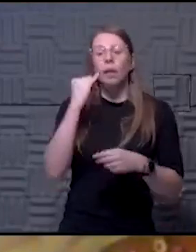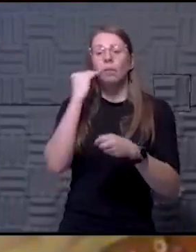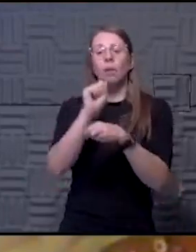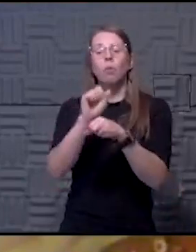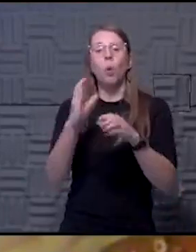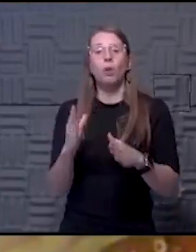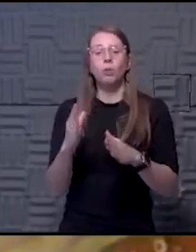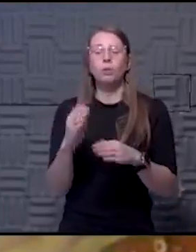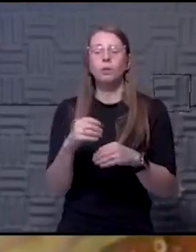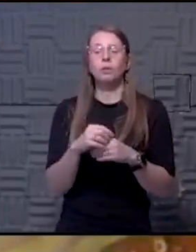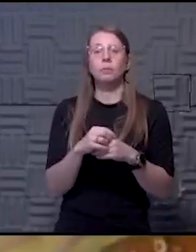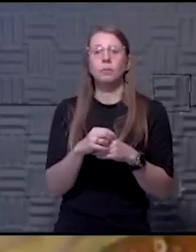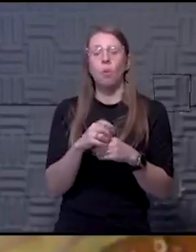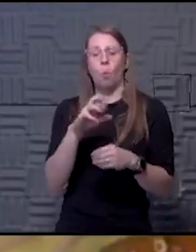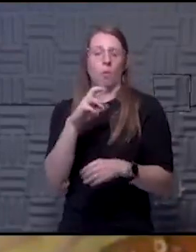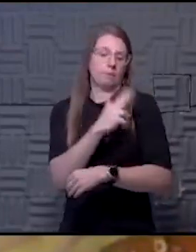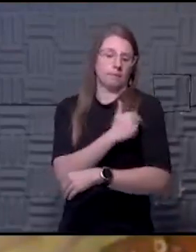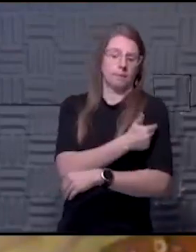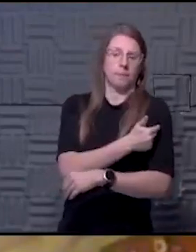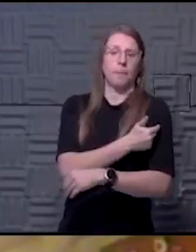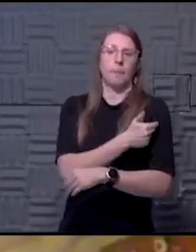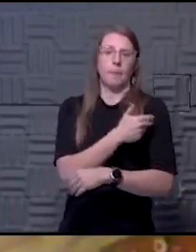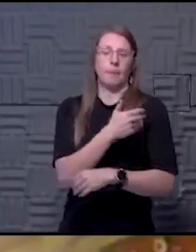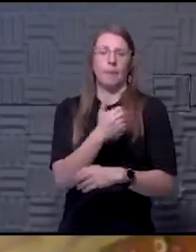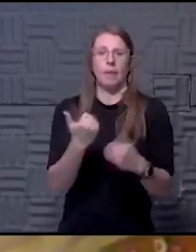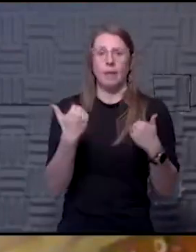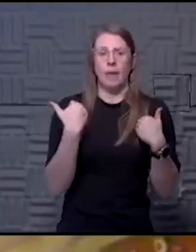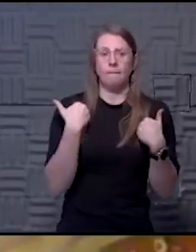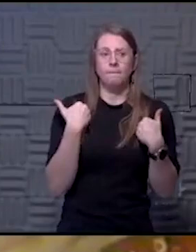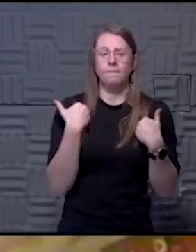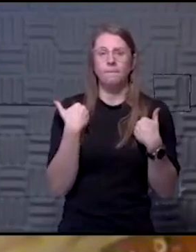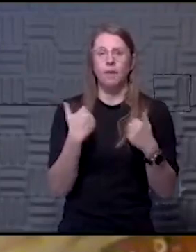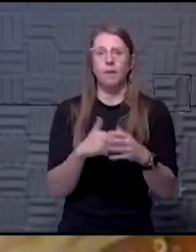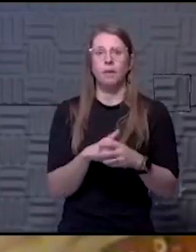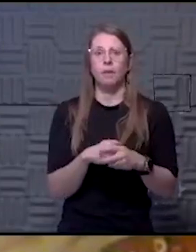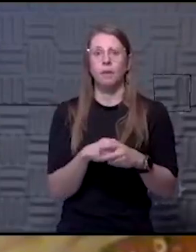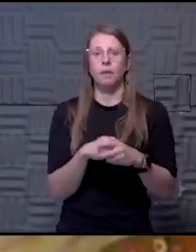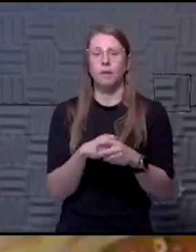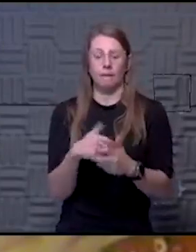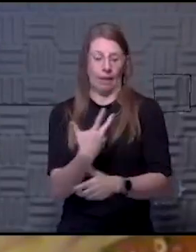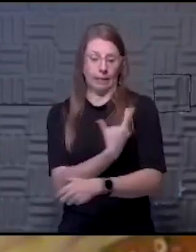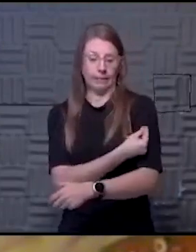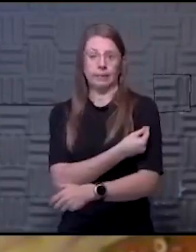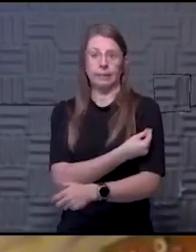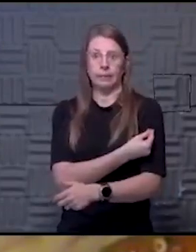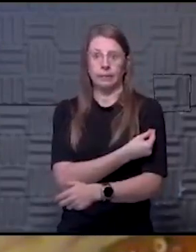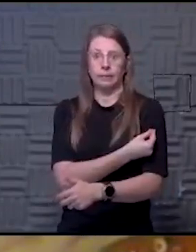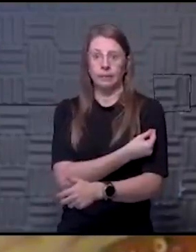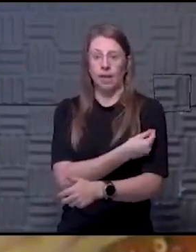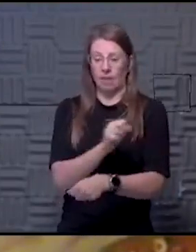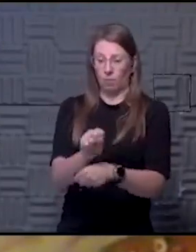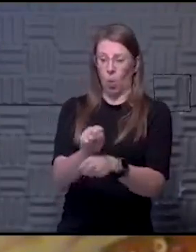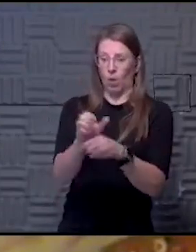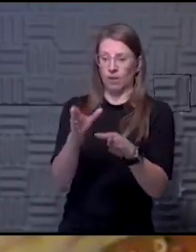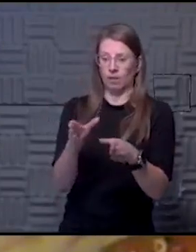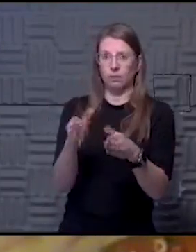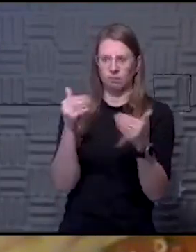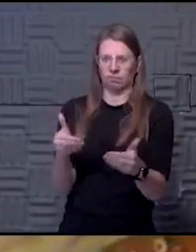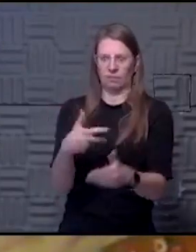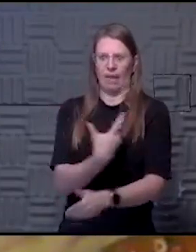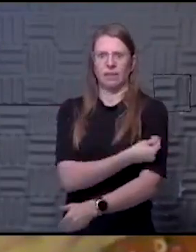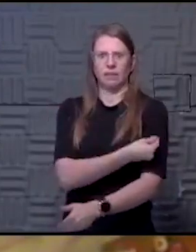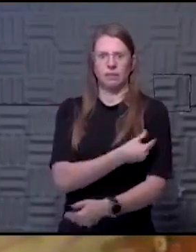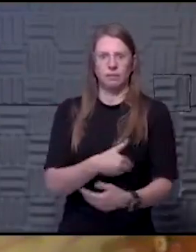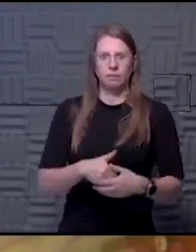have or hospitals in this case, have a vaccine and they've got employees, vaccinate them.